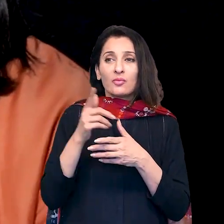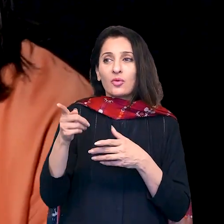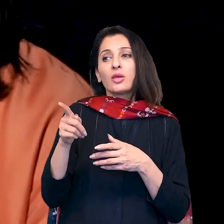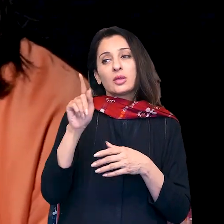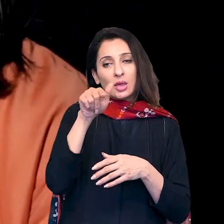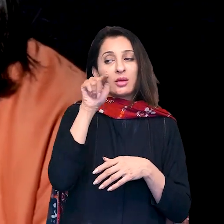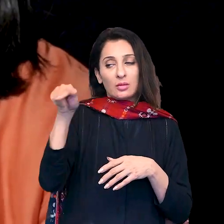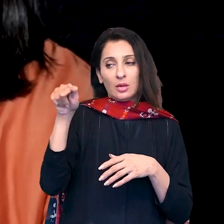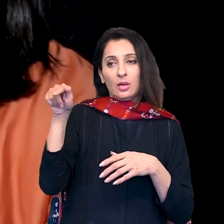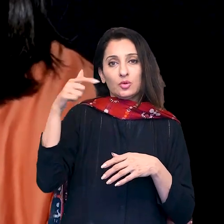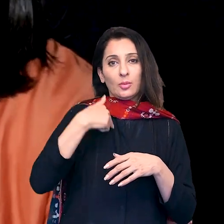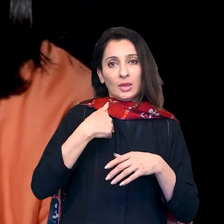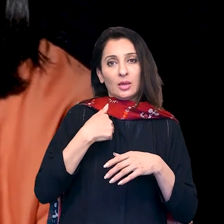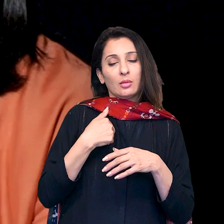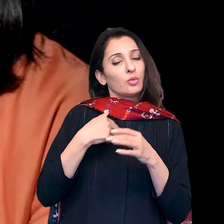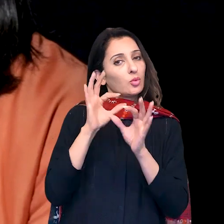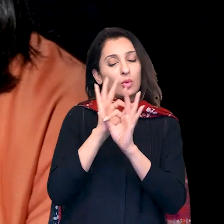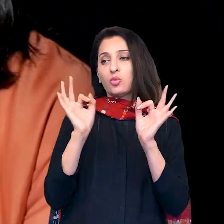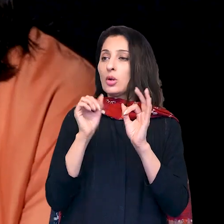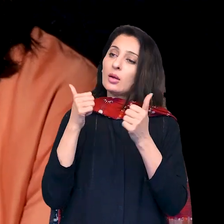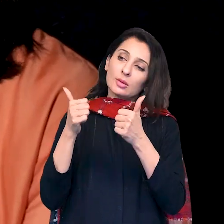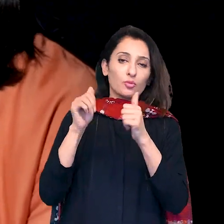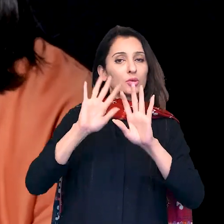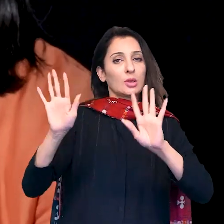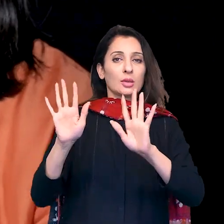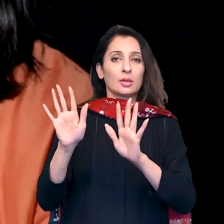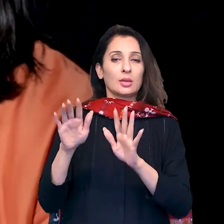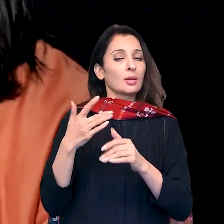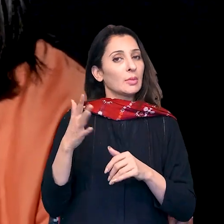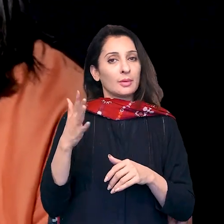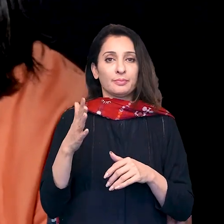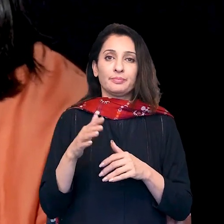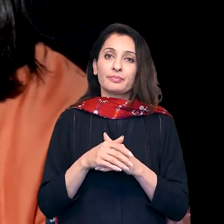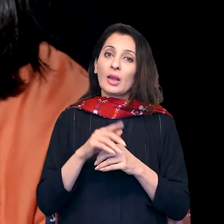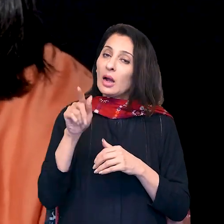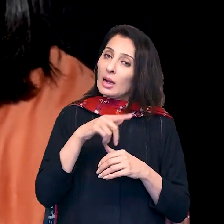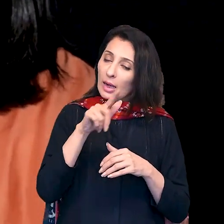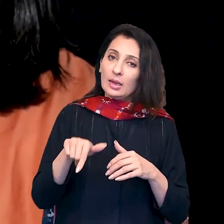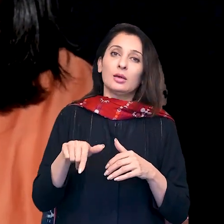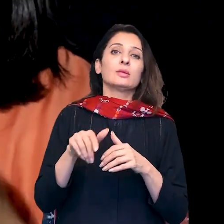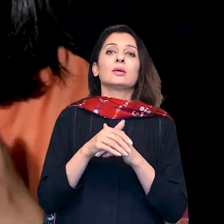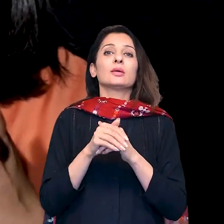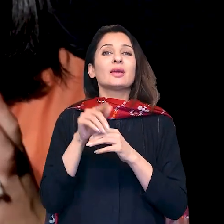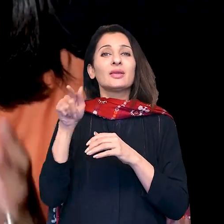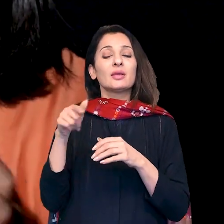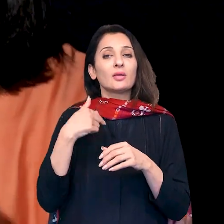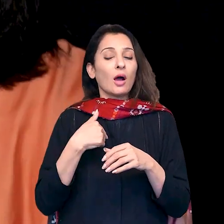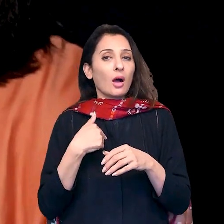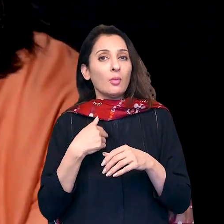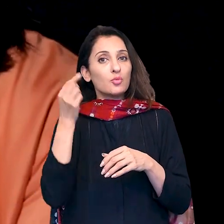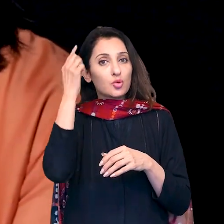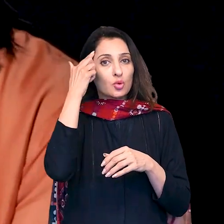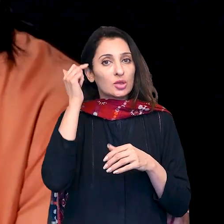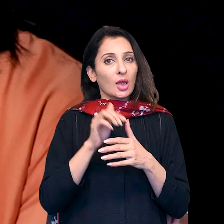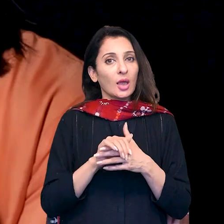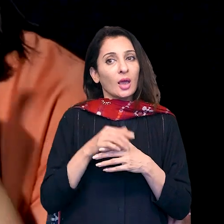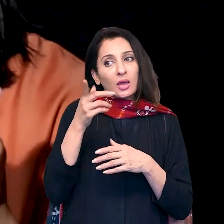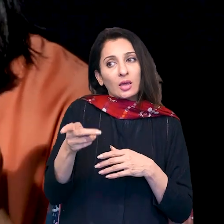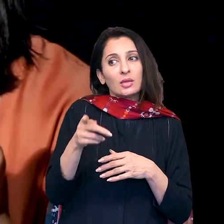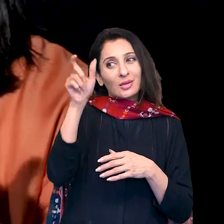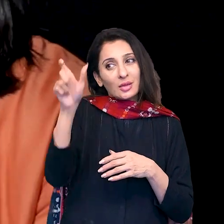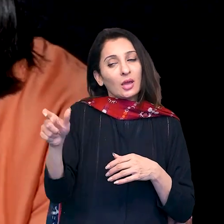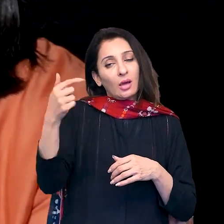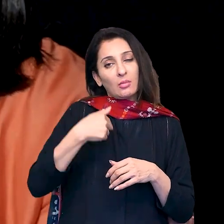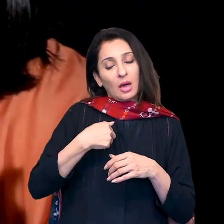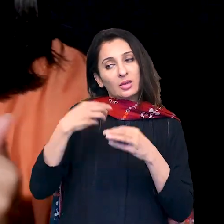are setting ourselves to failure. We are setting the other person to failure because our expectations of what the one should do for us is